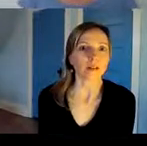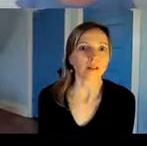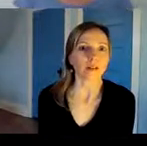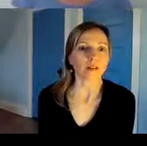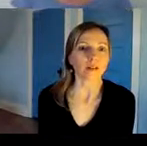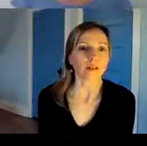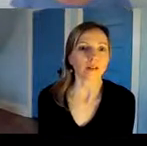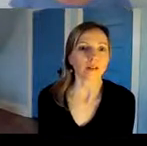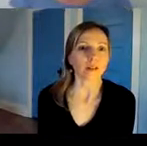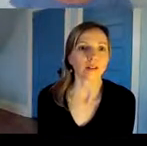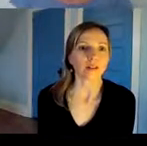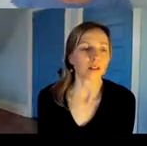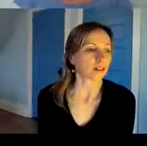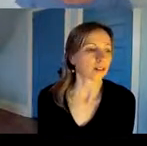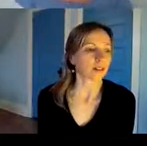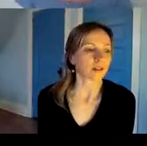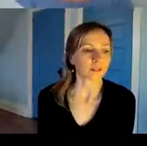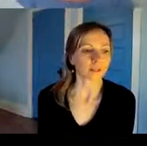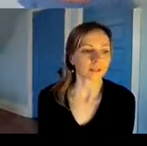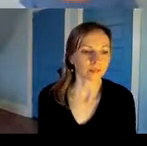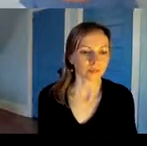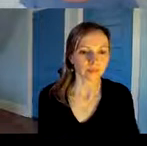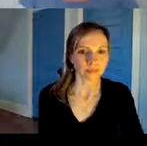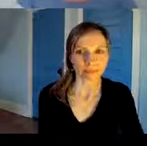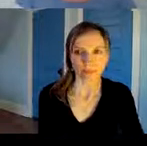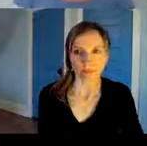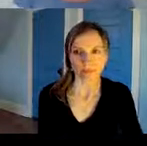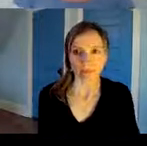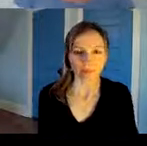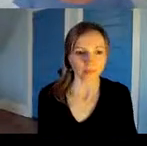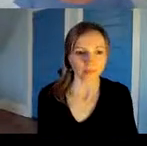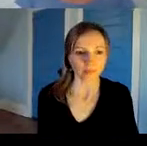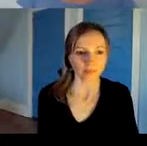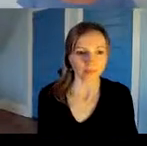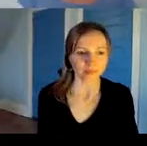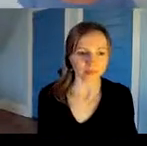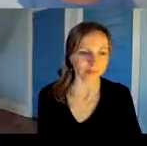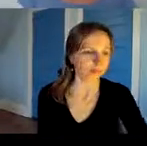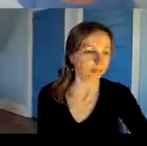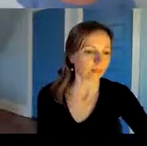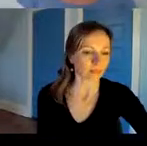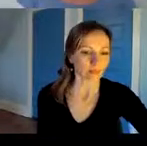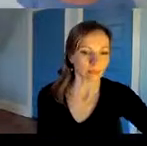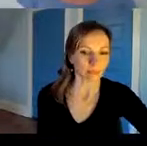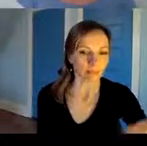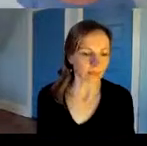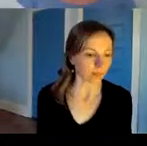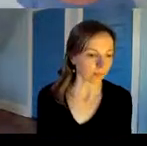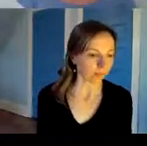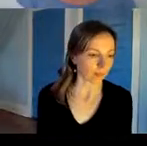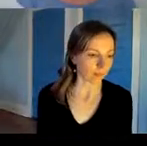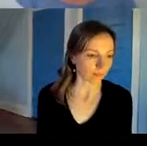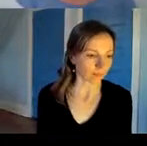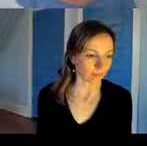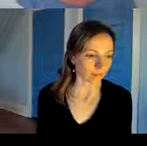but just in case you haven't, I'm gonna read it out to you now. So Colleen has spent many years in the world of nature interpretation and protection and